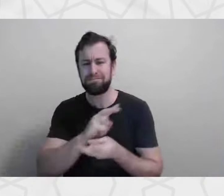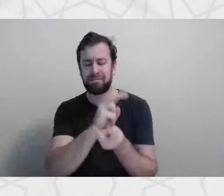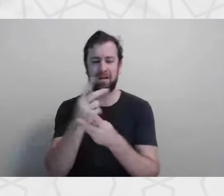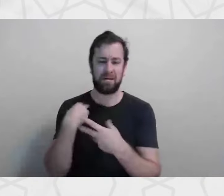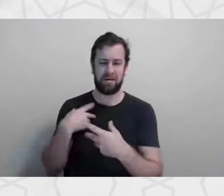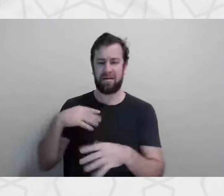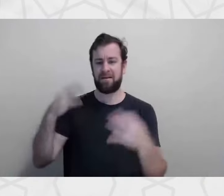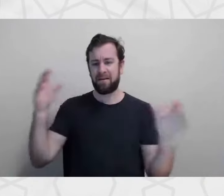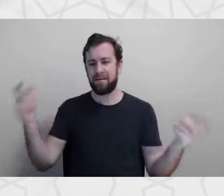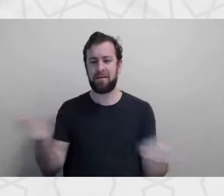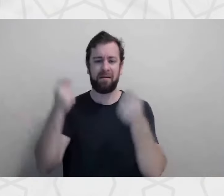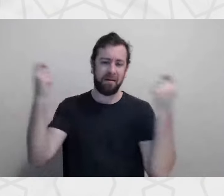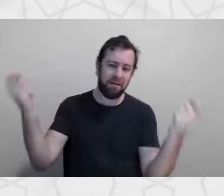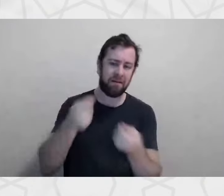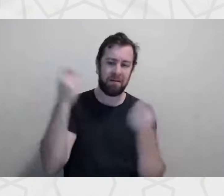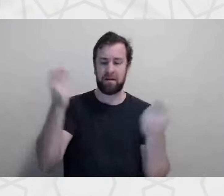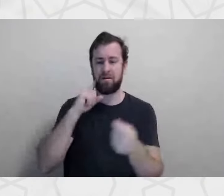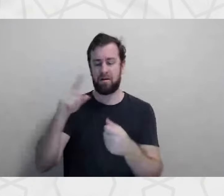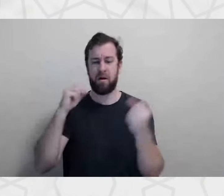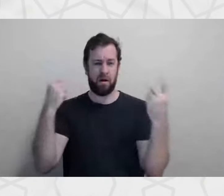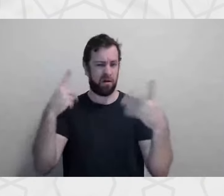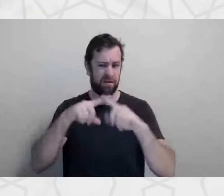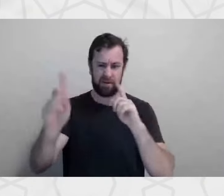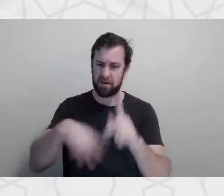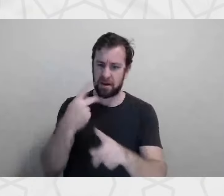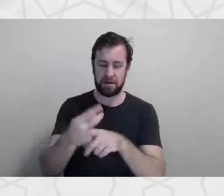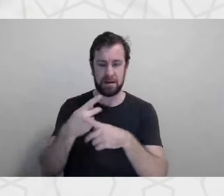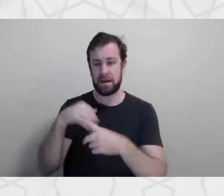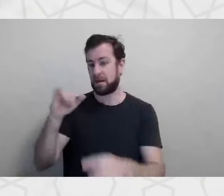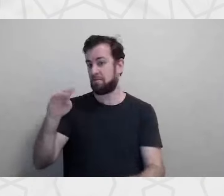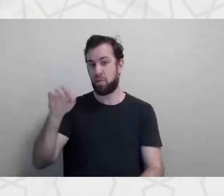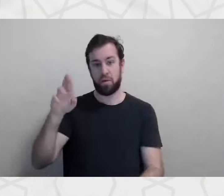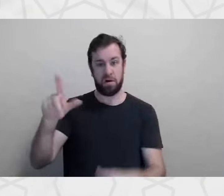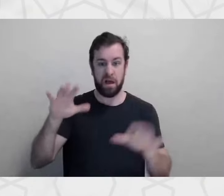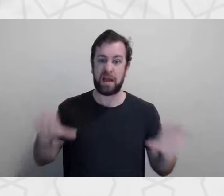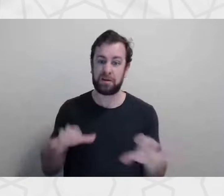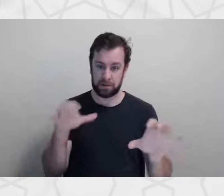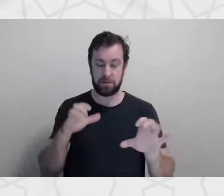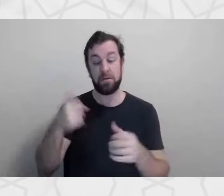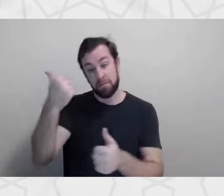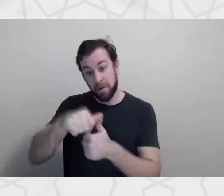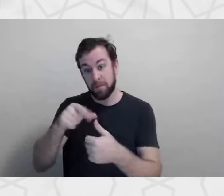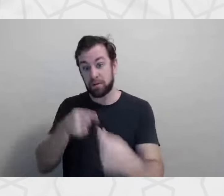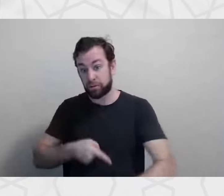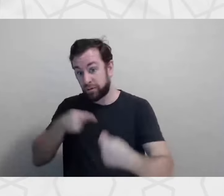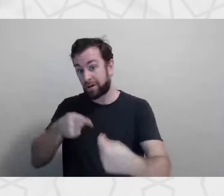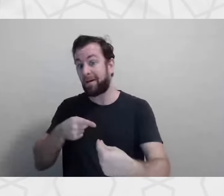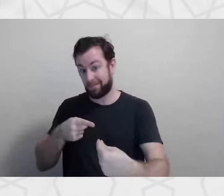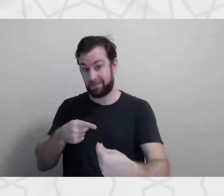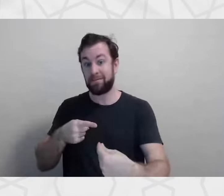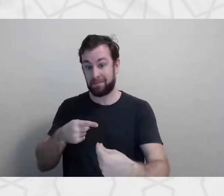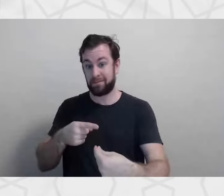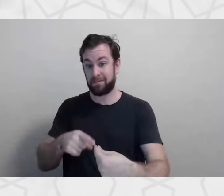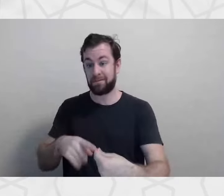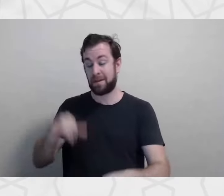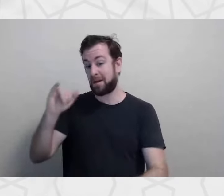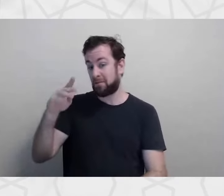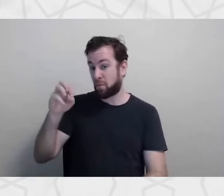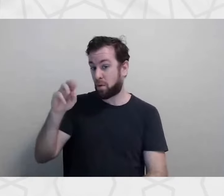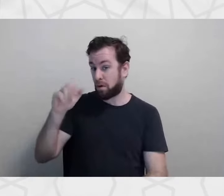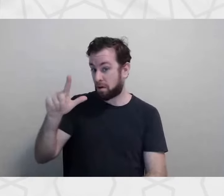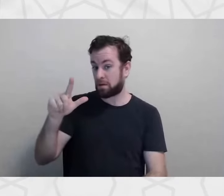and commit all types of immorality. Remember, the struggle, immorality, su' wal fahsha,